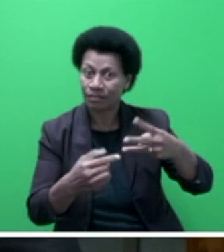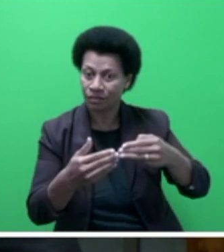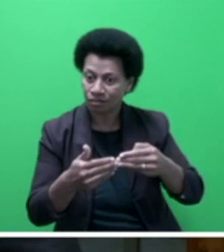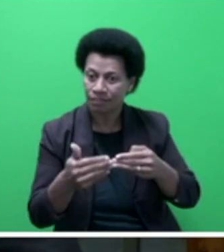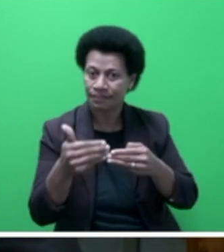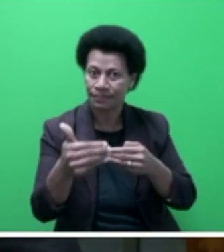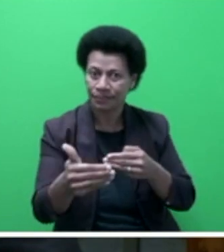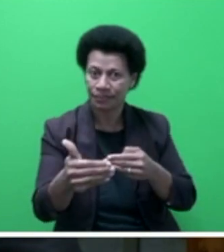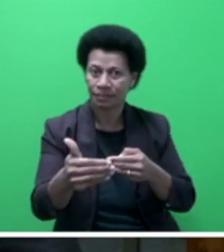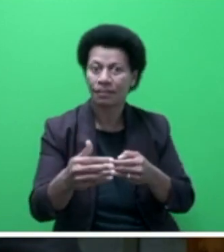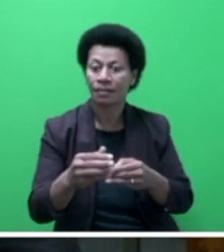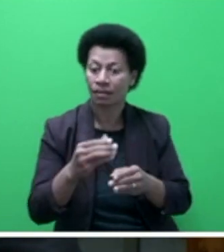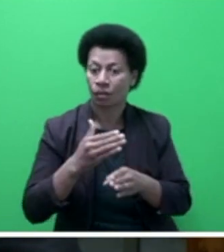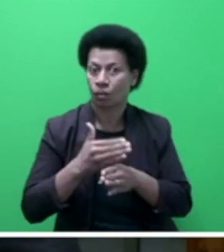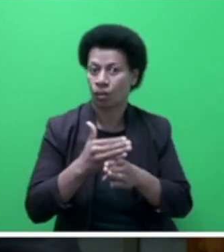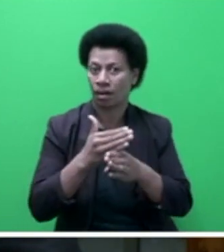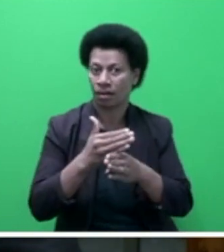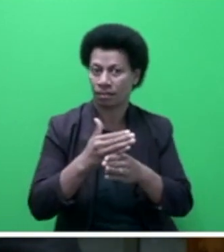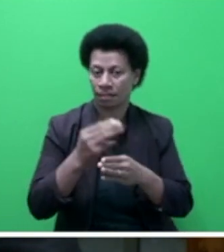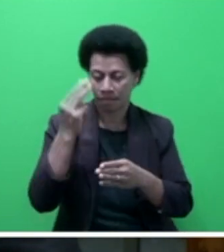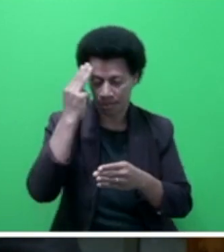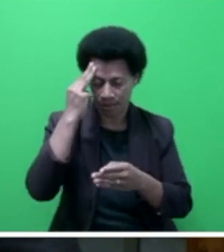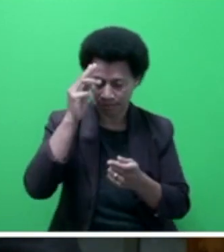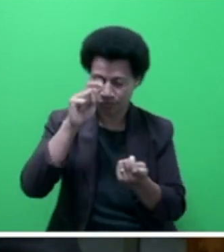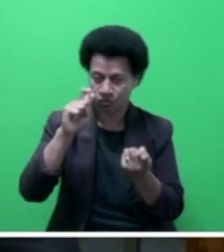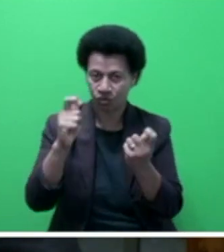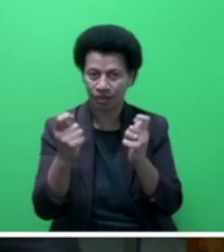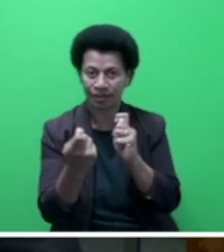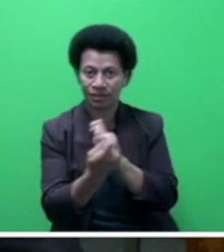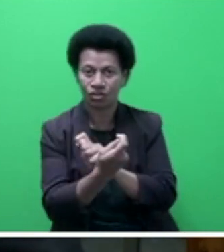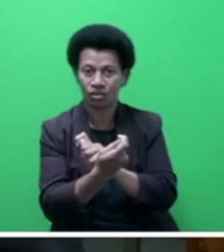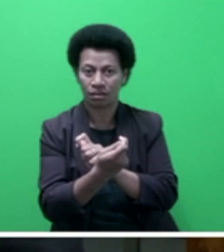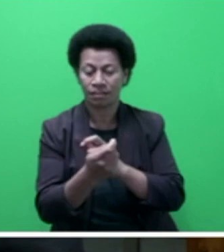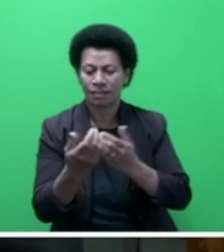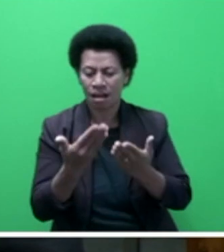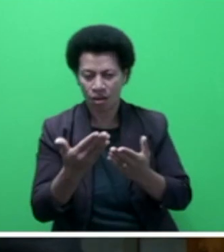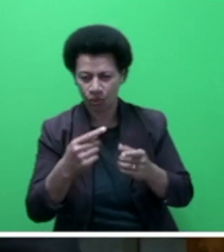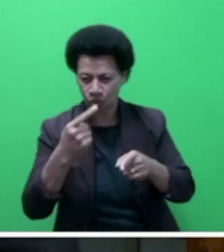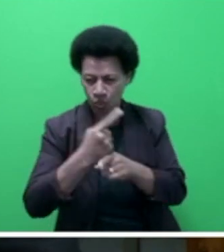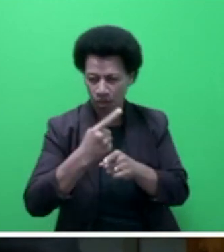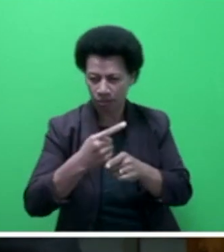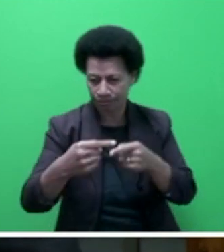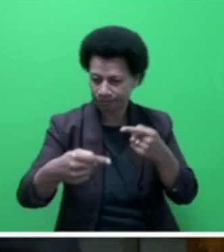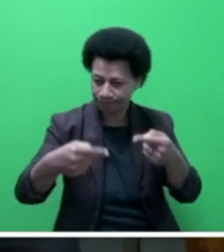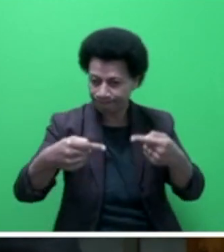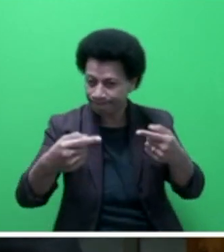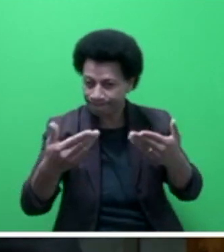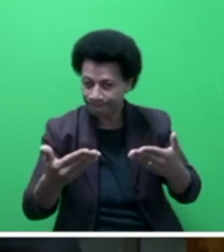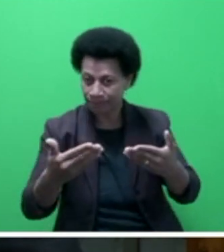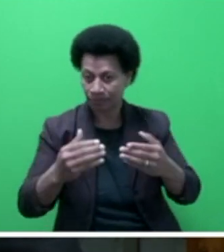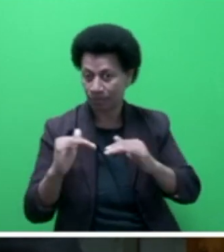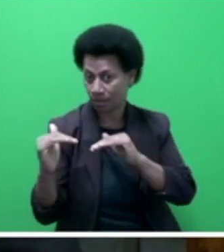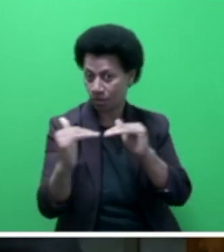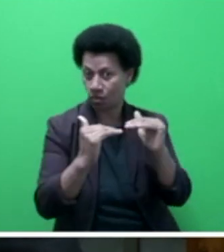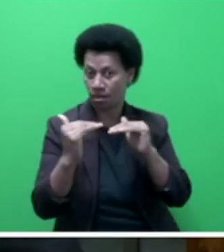and this includes work that can change mindsets, work that can change the way we treat each other, work that can make human equality and